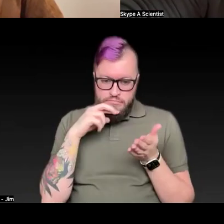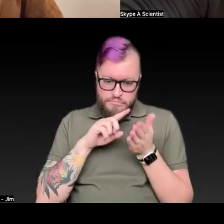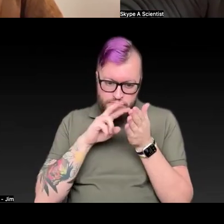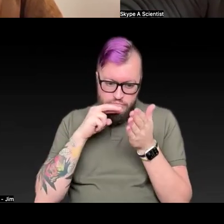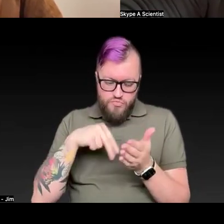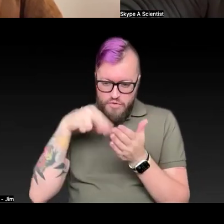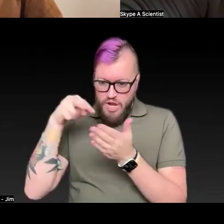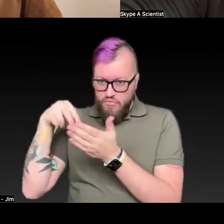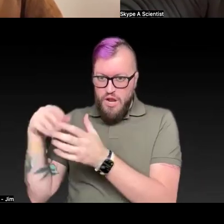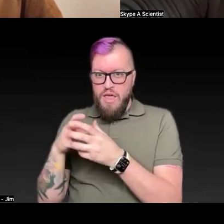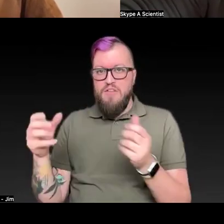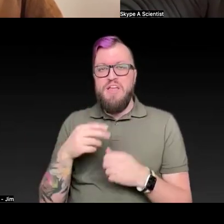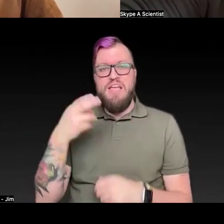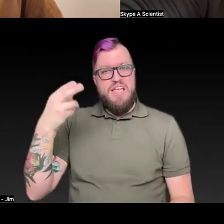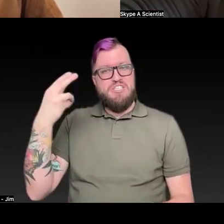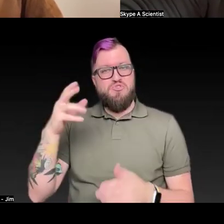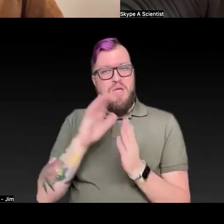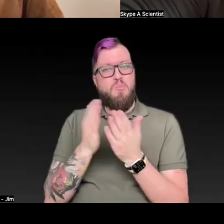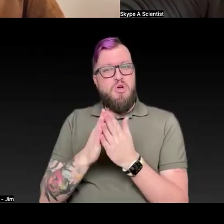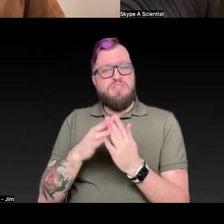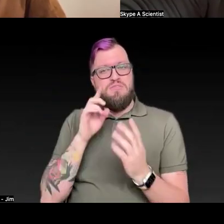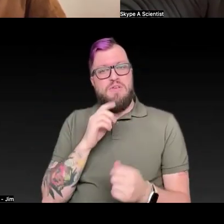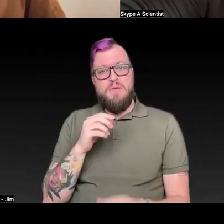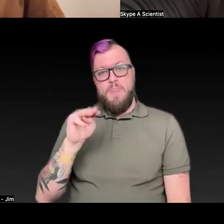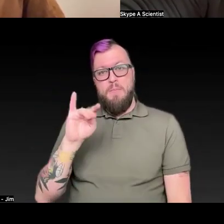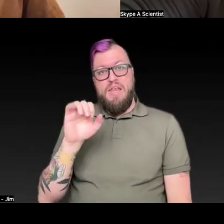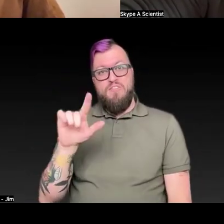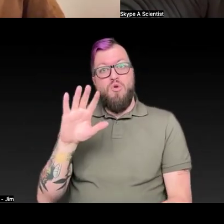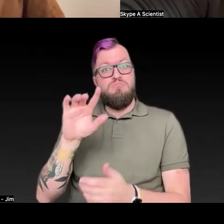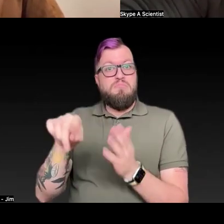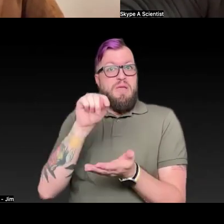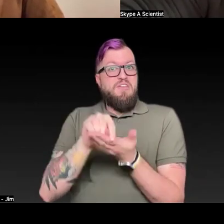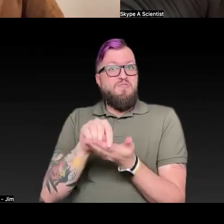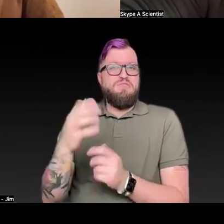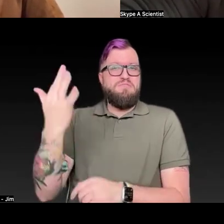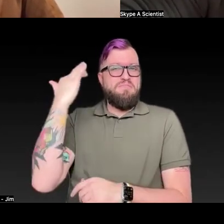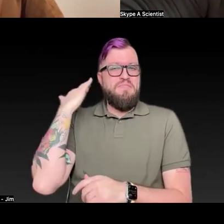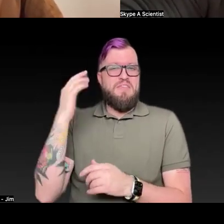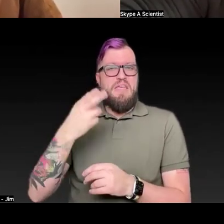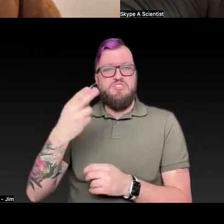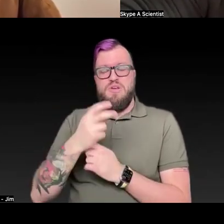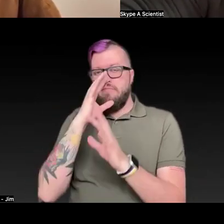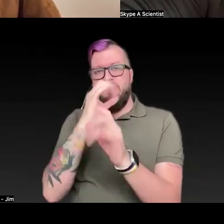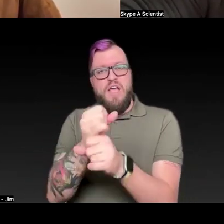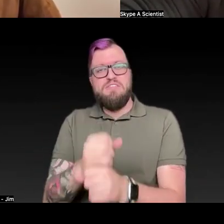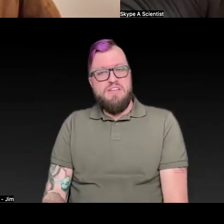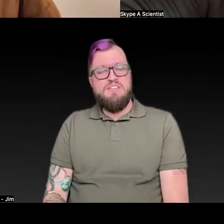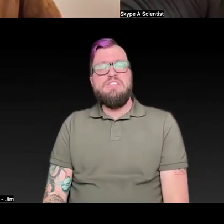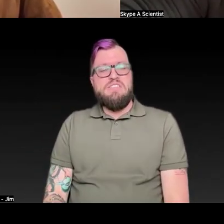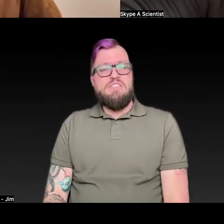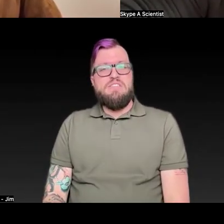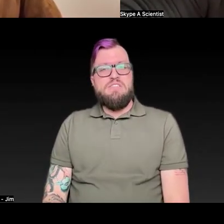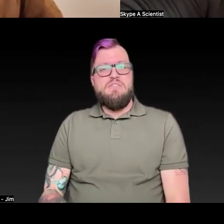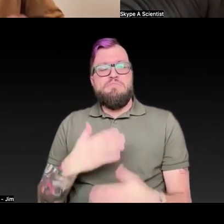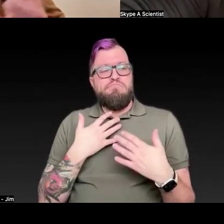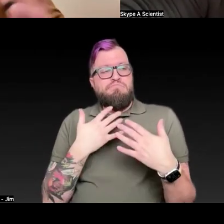history books, and medieval history for that matter. I just found it really fascinating. And